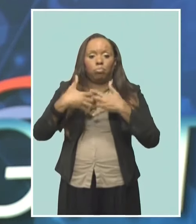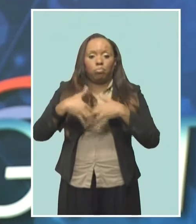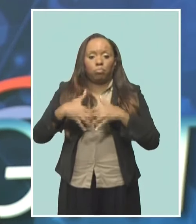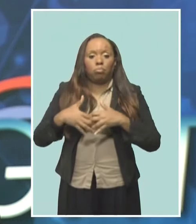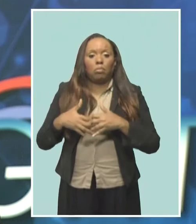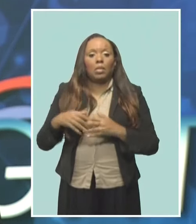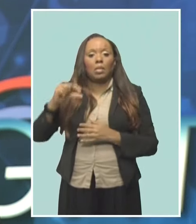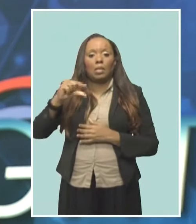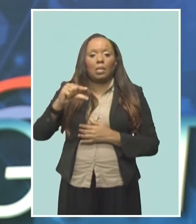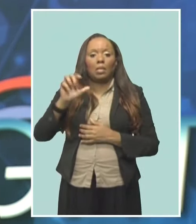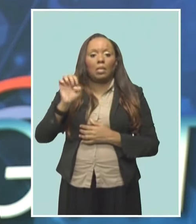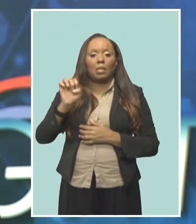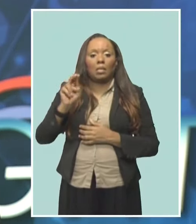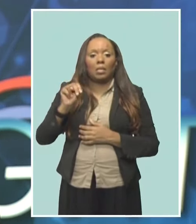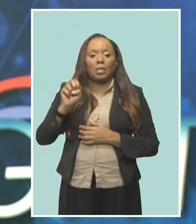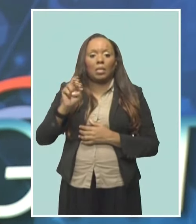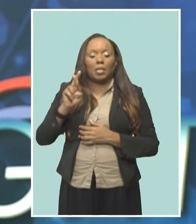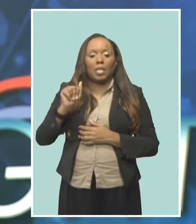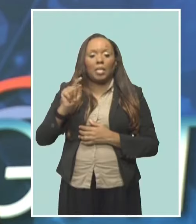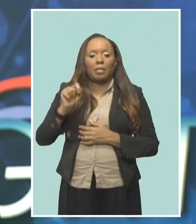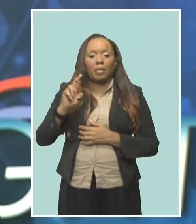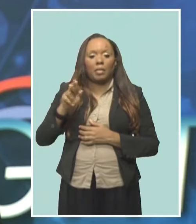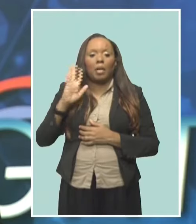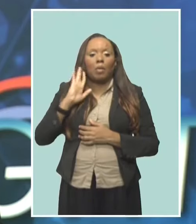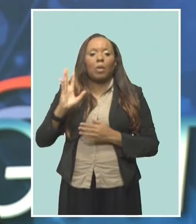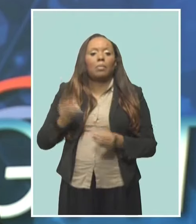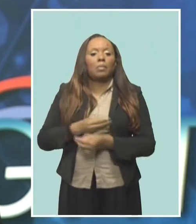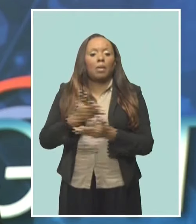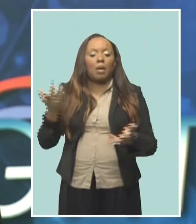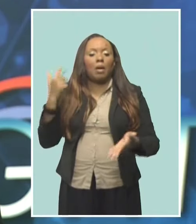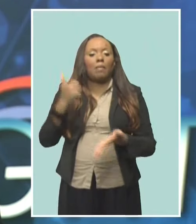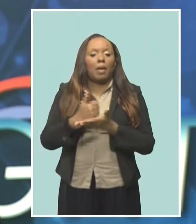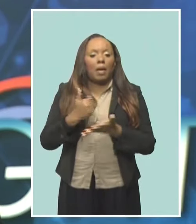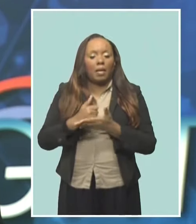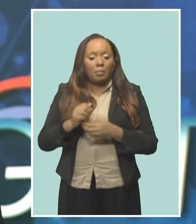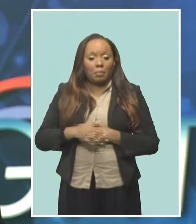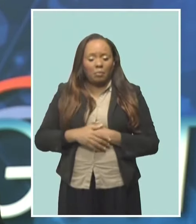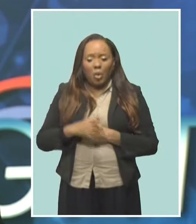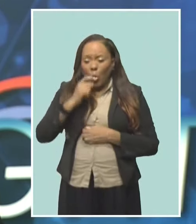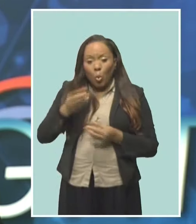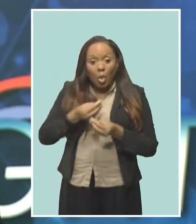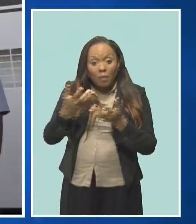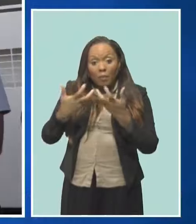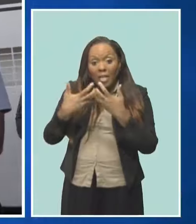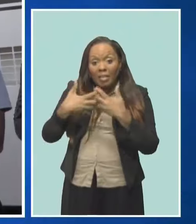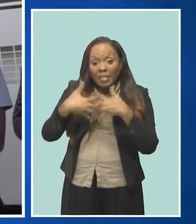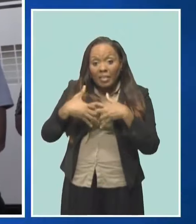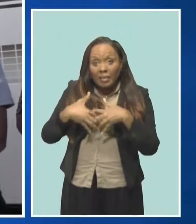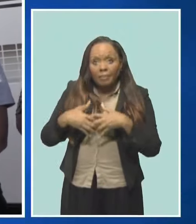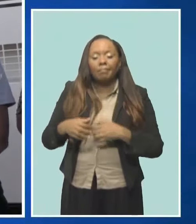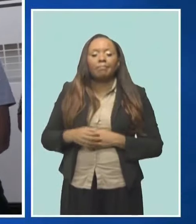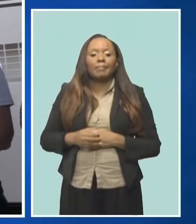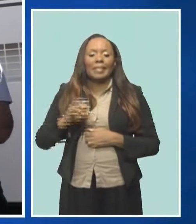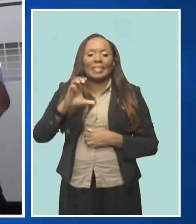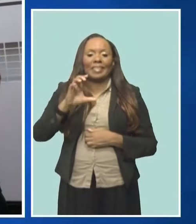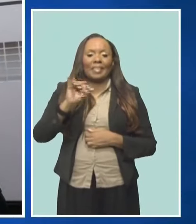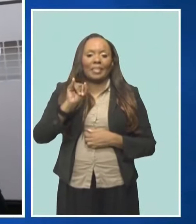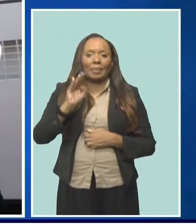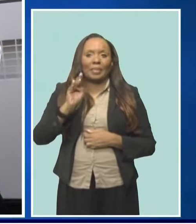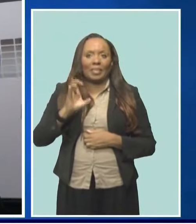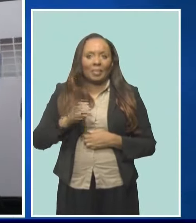to bolster the medical unit's operations. Rachel Agard has that story. Commodore Errington Sherland says the